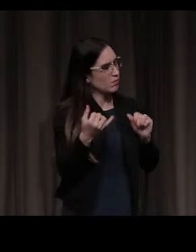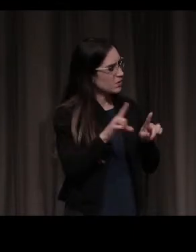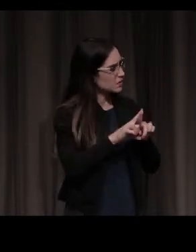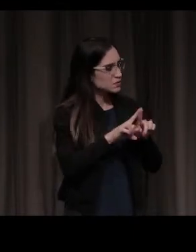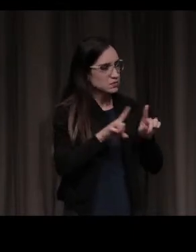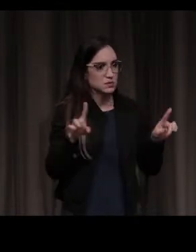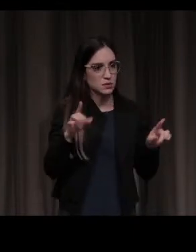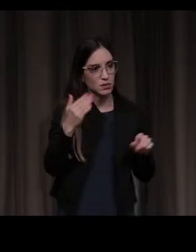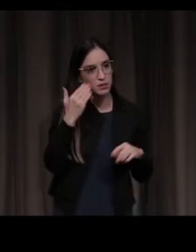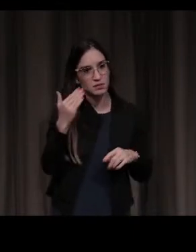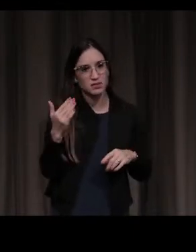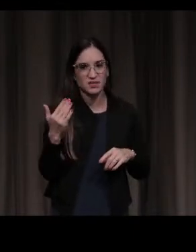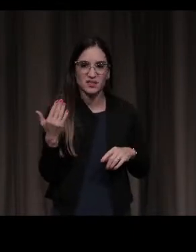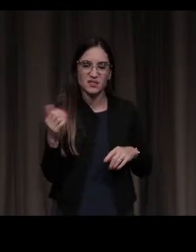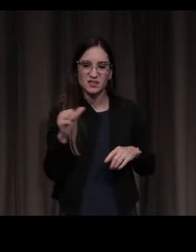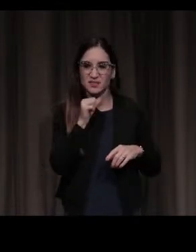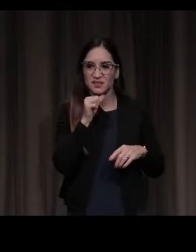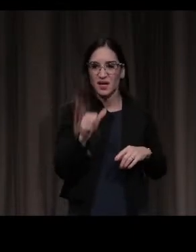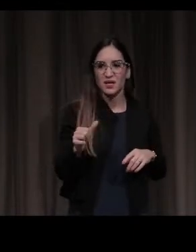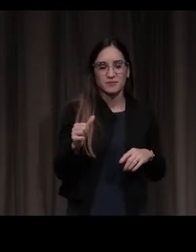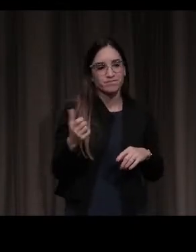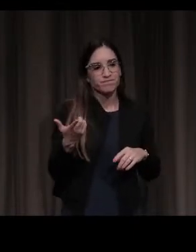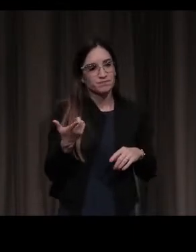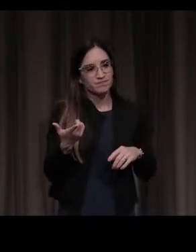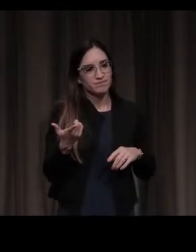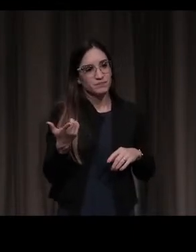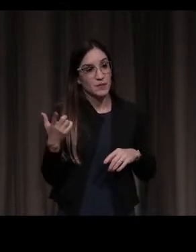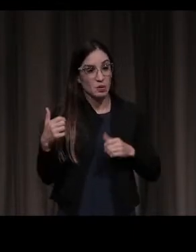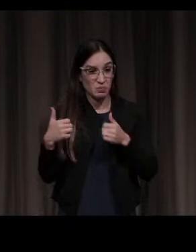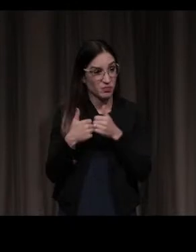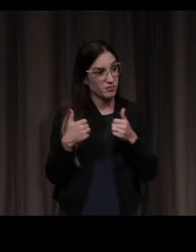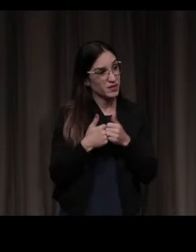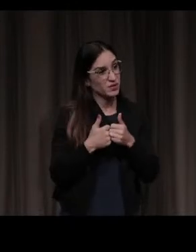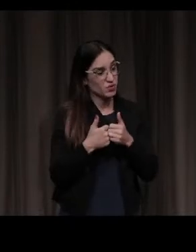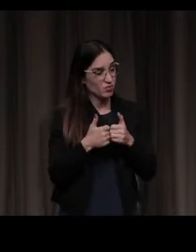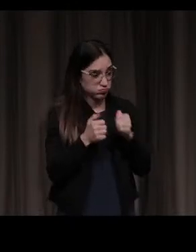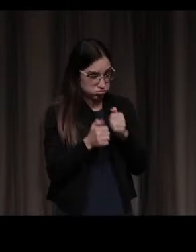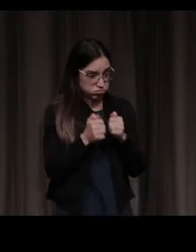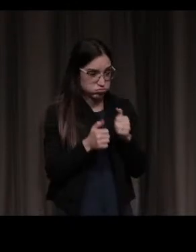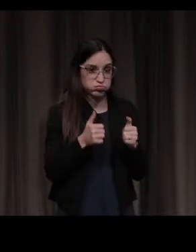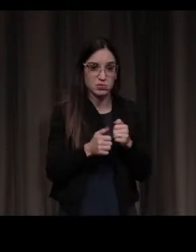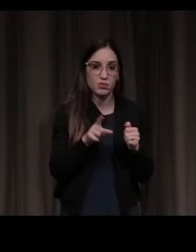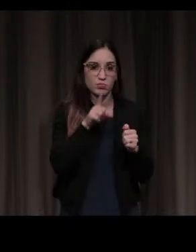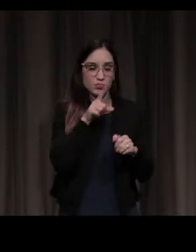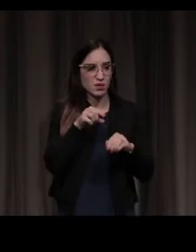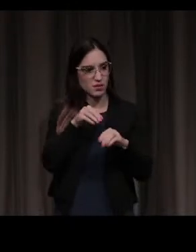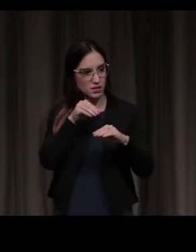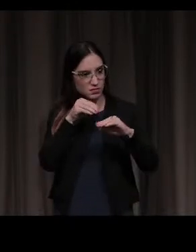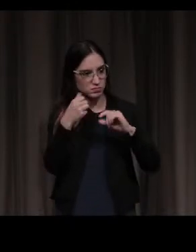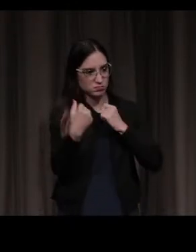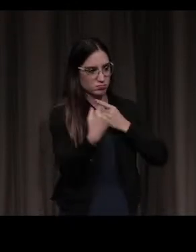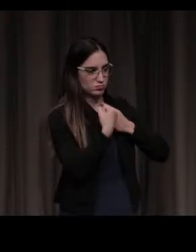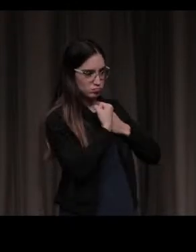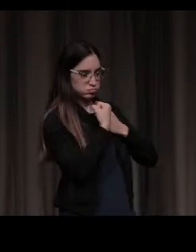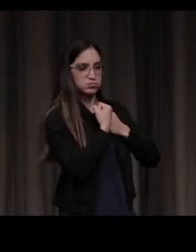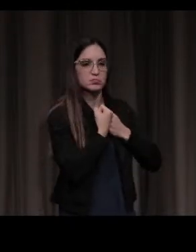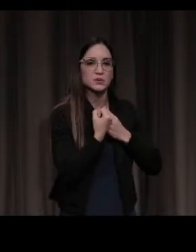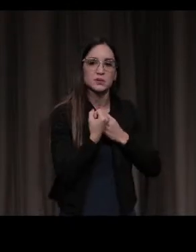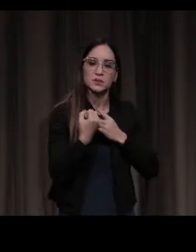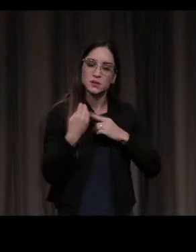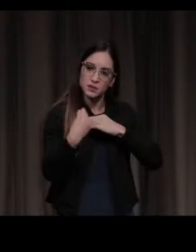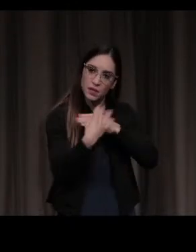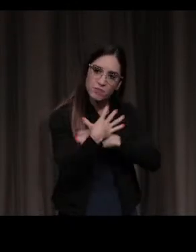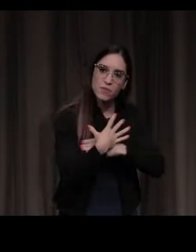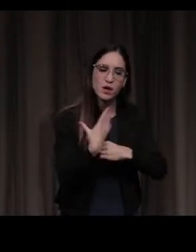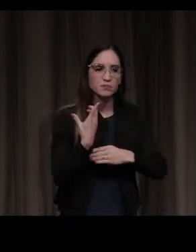as frivolous playthings as video games, has a very serious impact in how we view ourselves, what is our